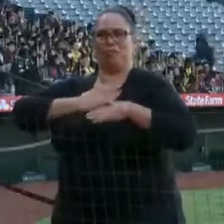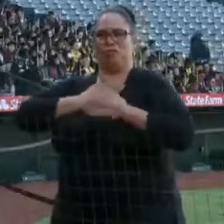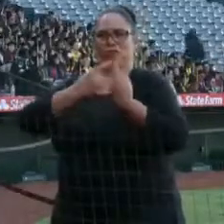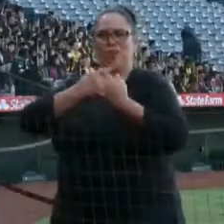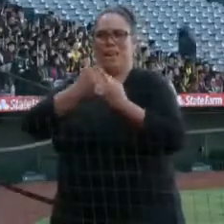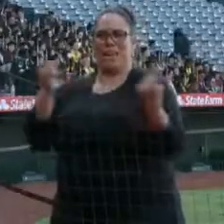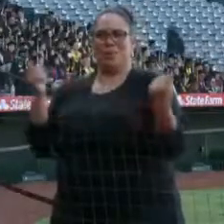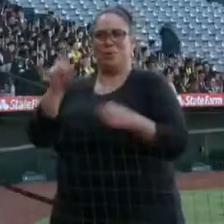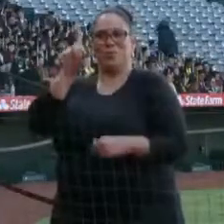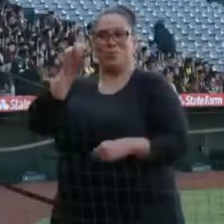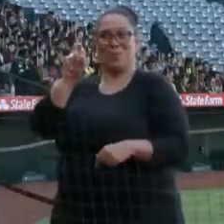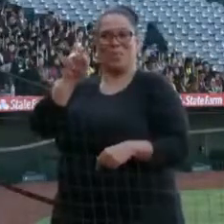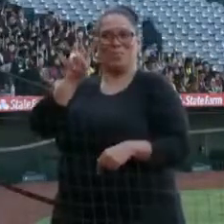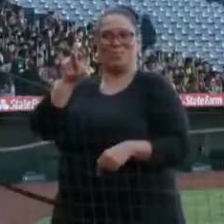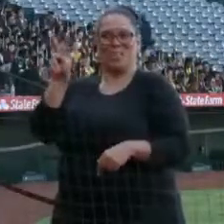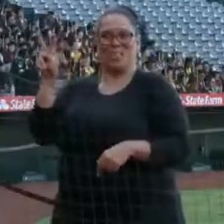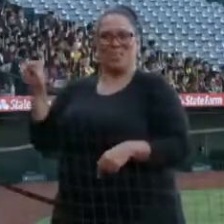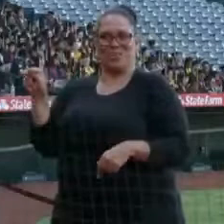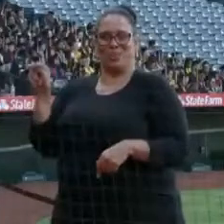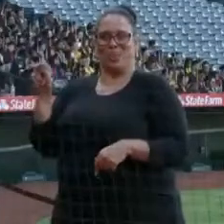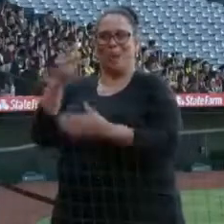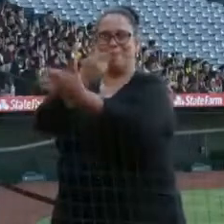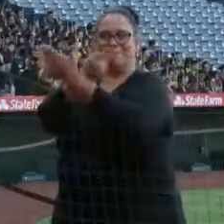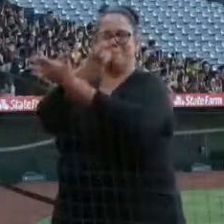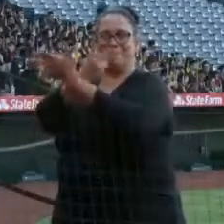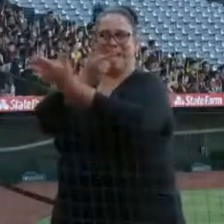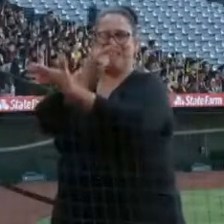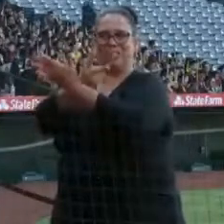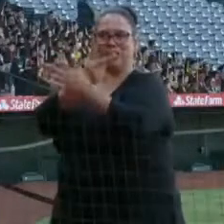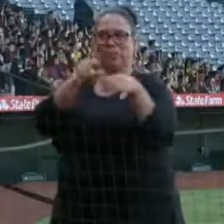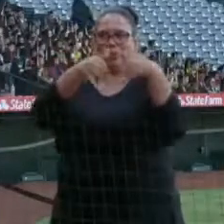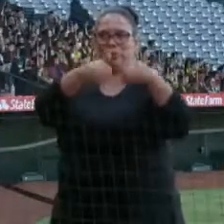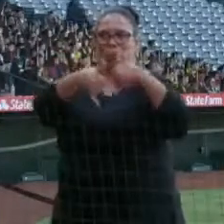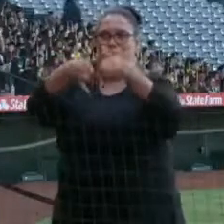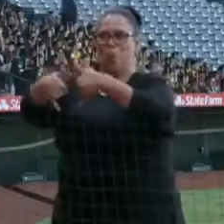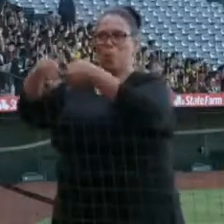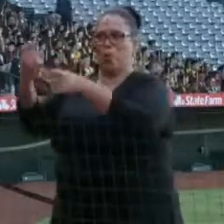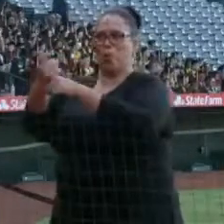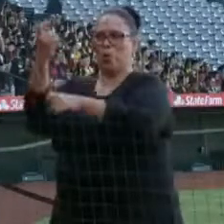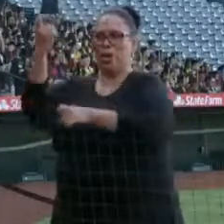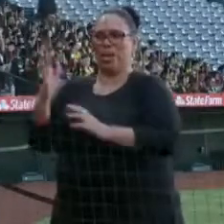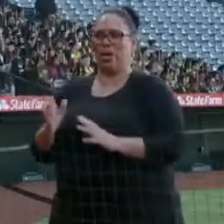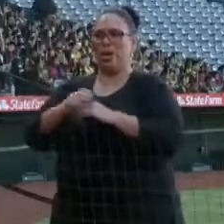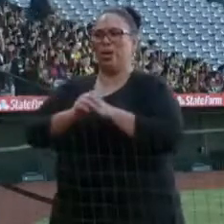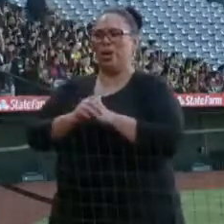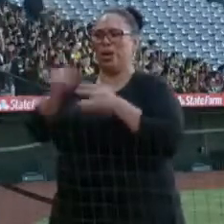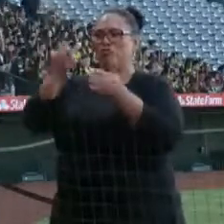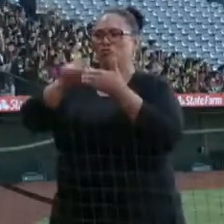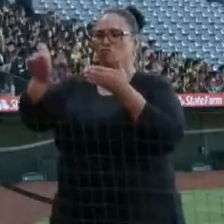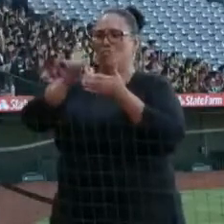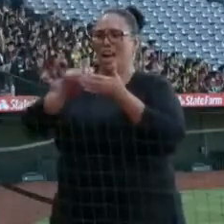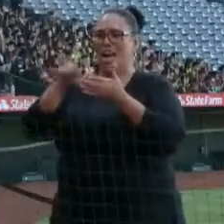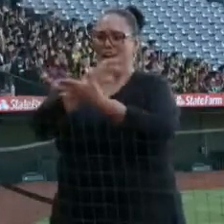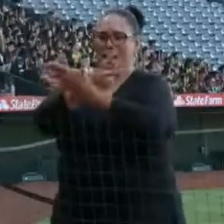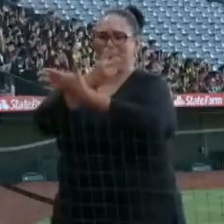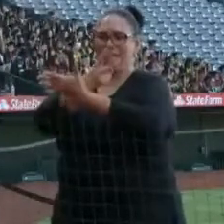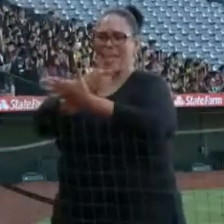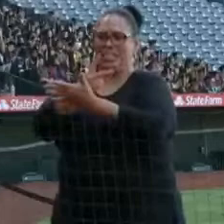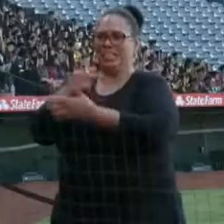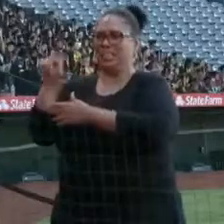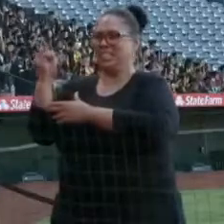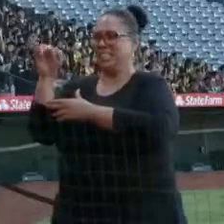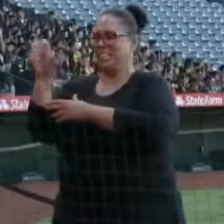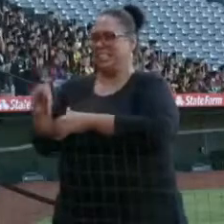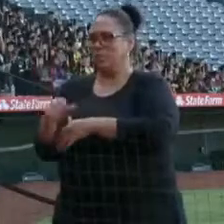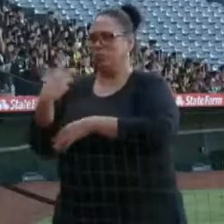the 2022 Master's Award winners. Writing a master's thesis is a labor of love at